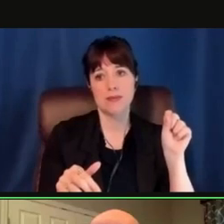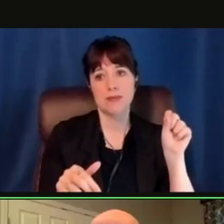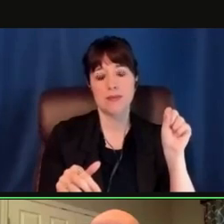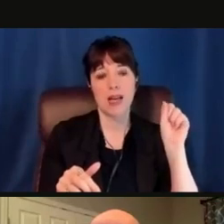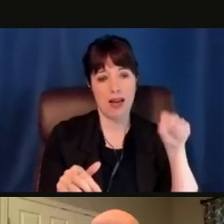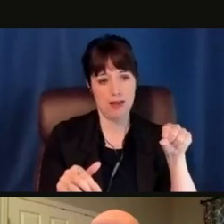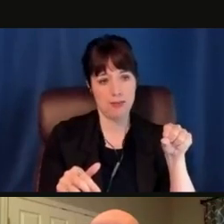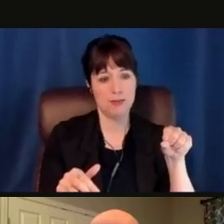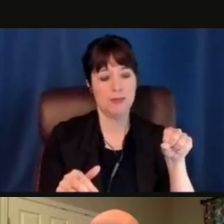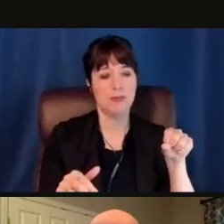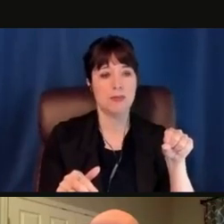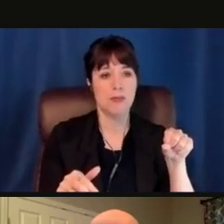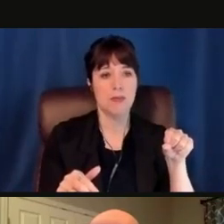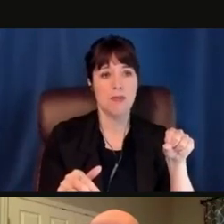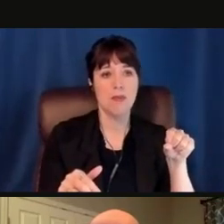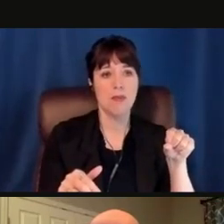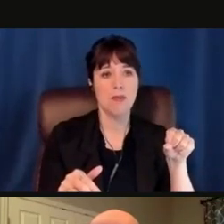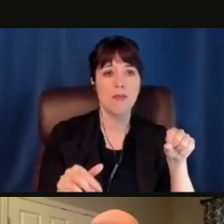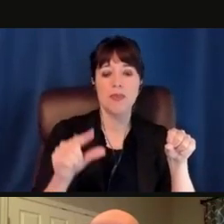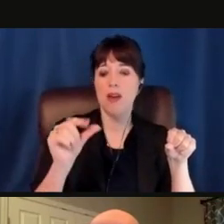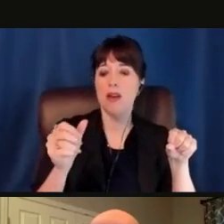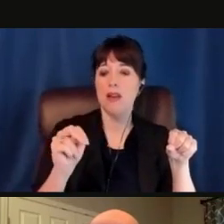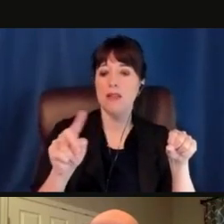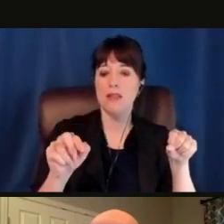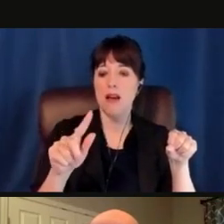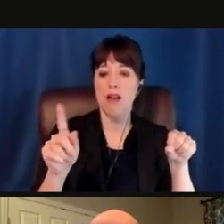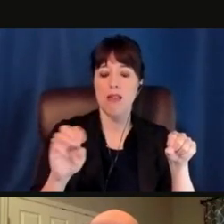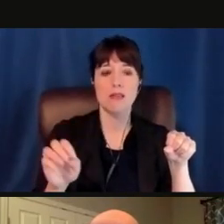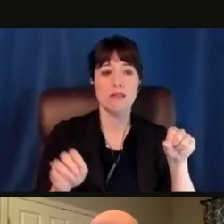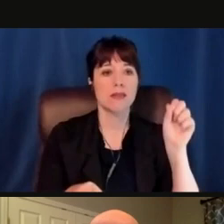Aye. Board Member Gonzalez. Aye.